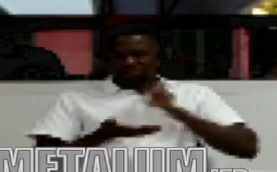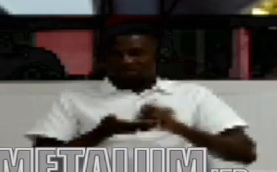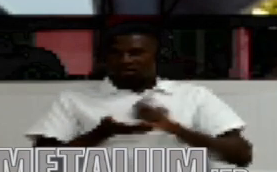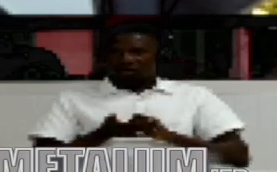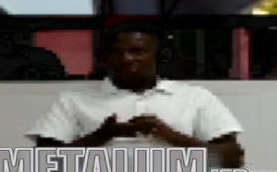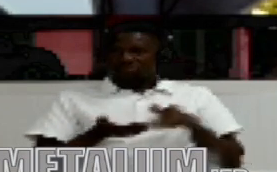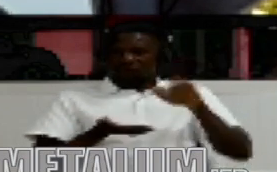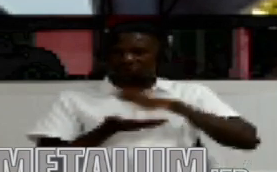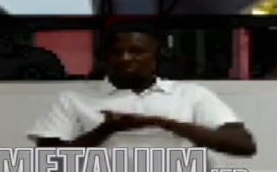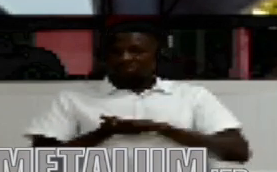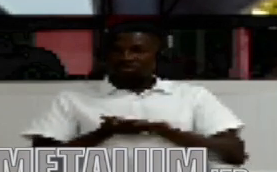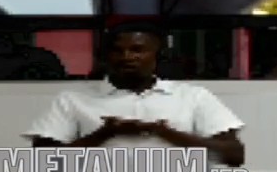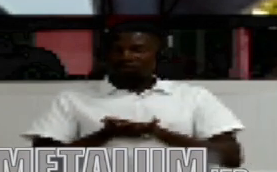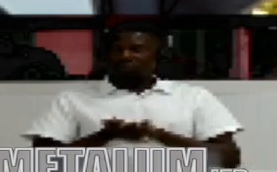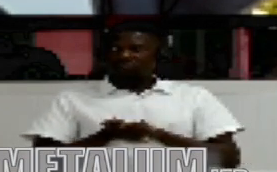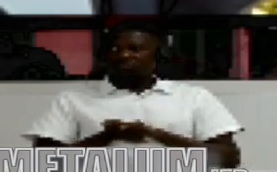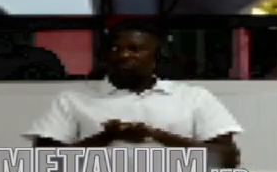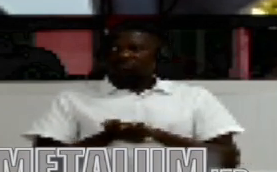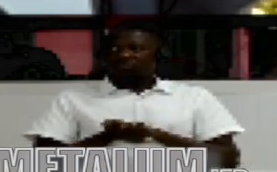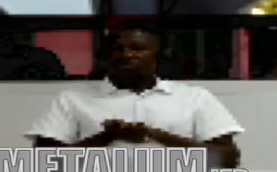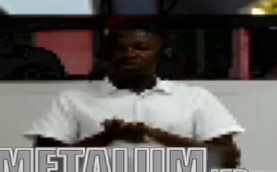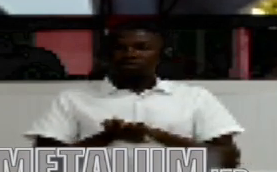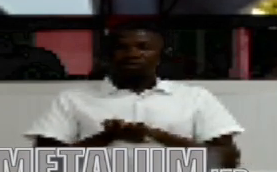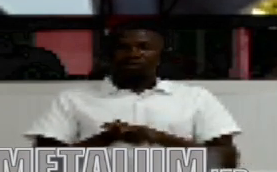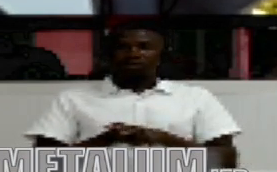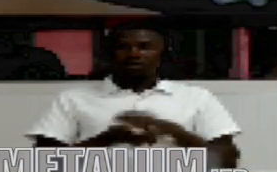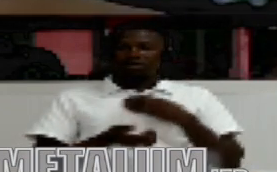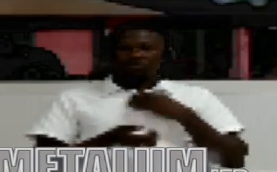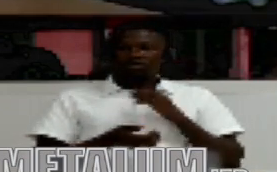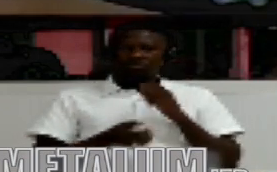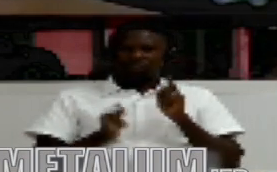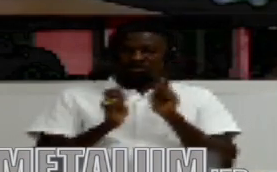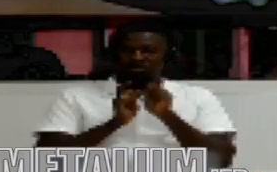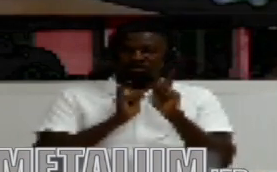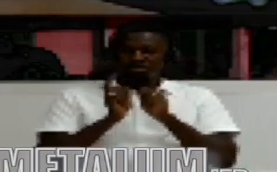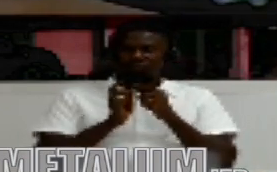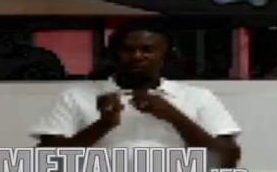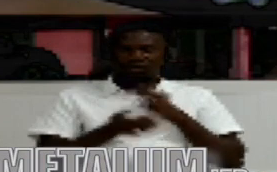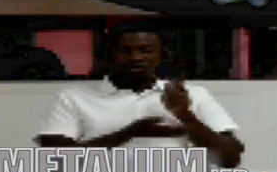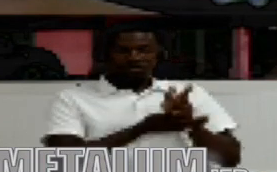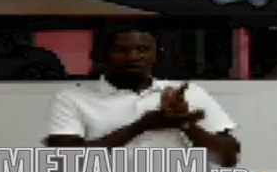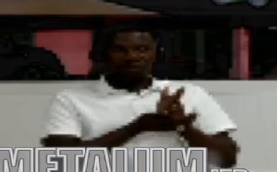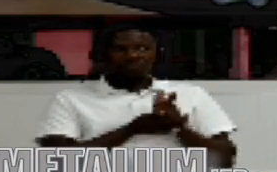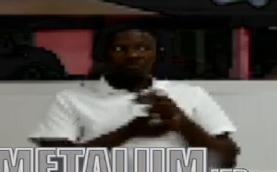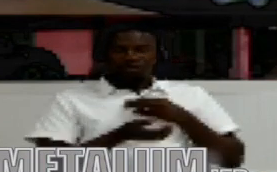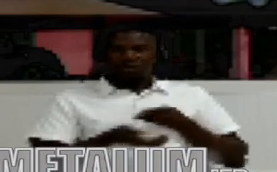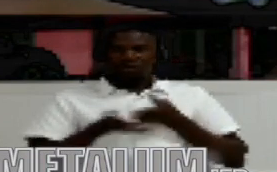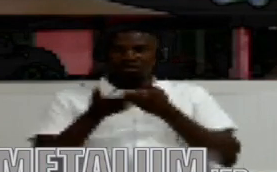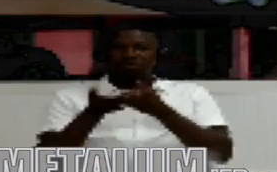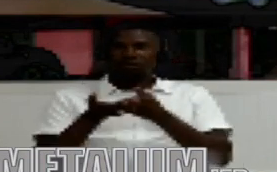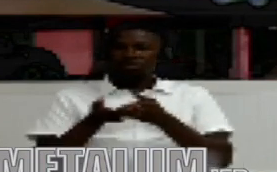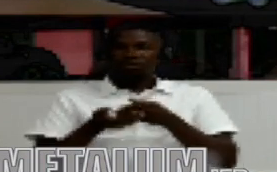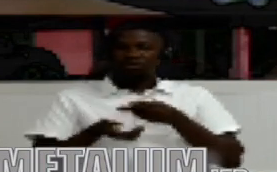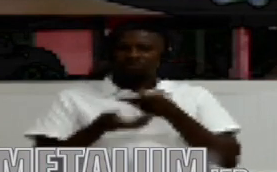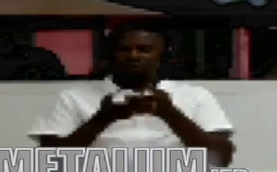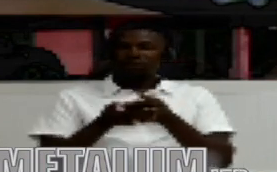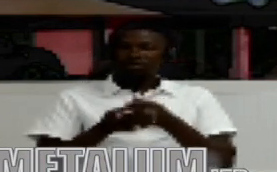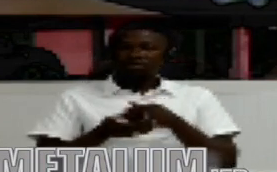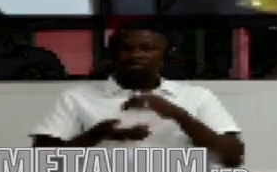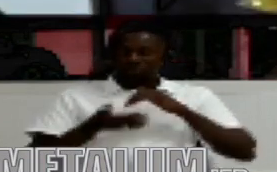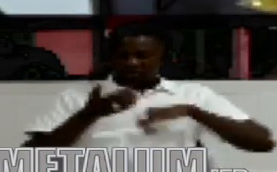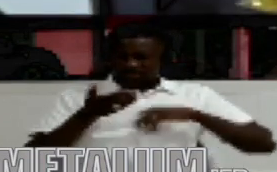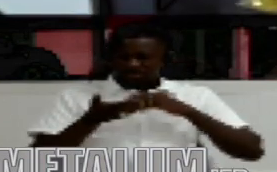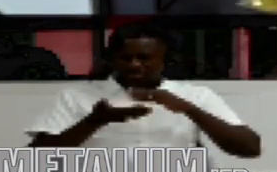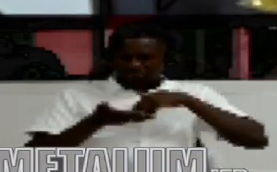it. Okay. I will consult with the witness, and then we will provide the missing page to you after the